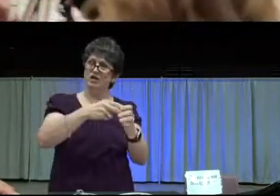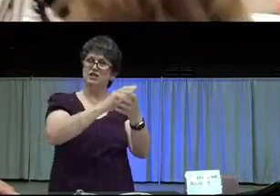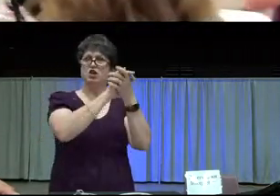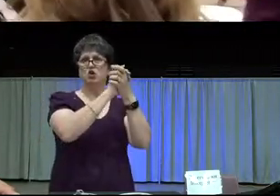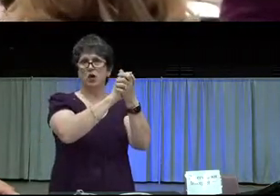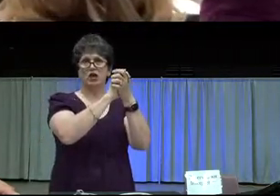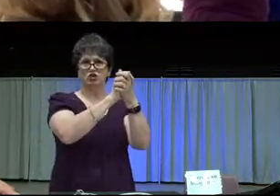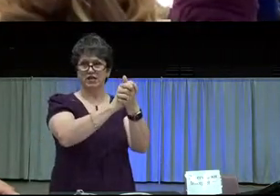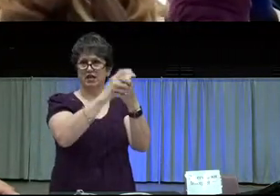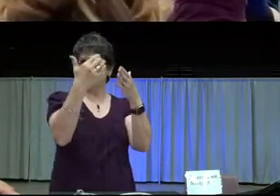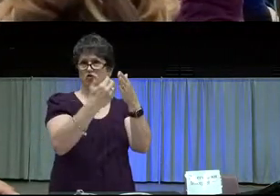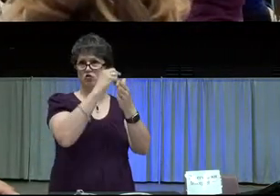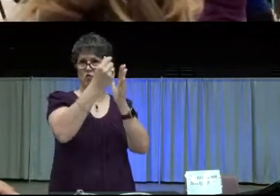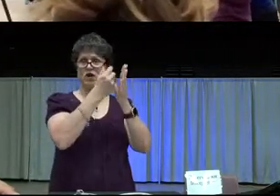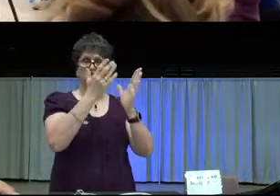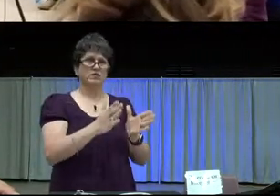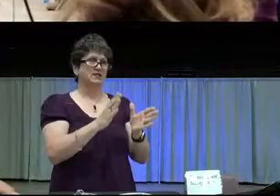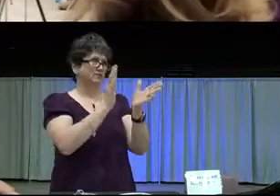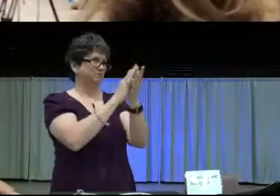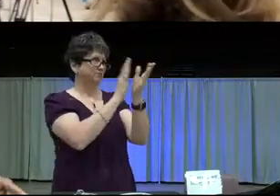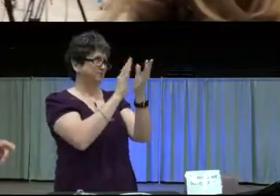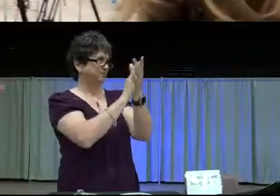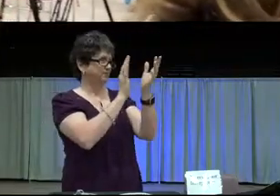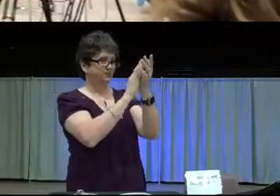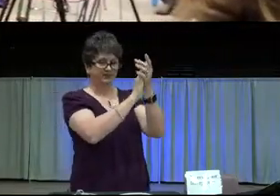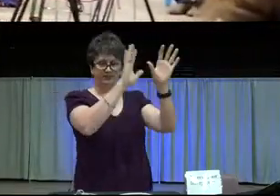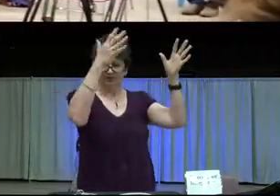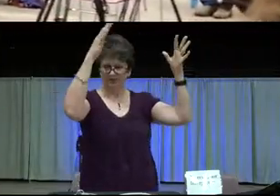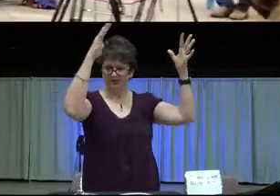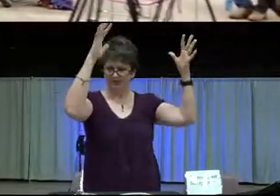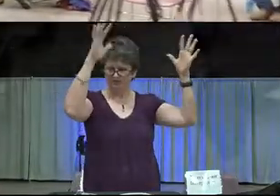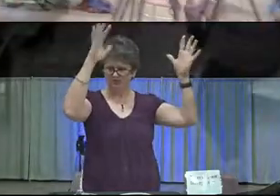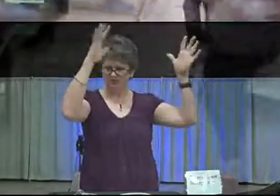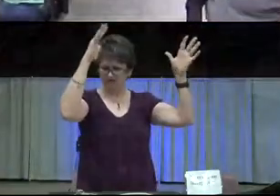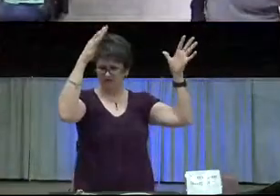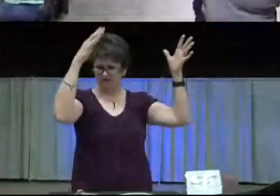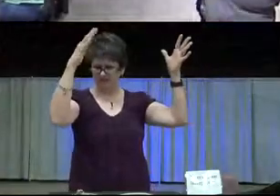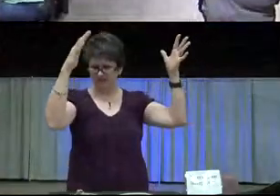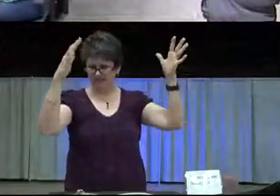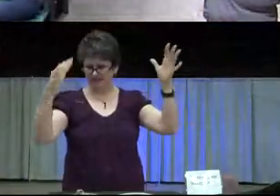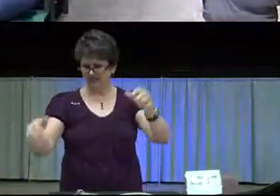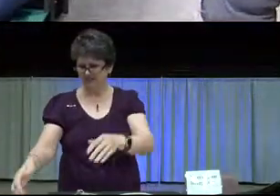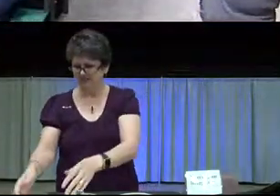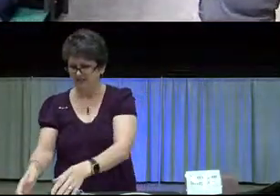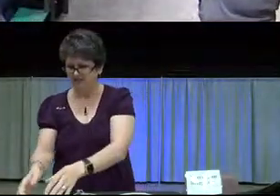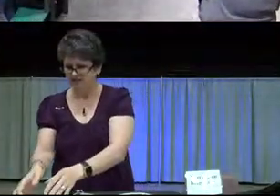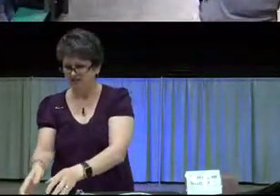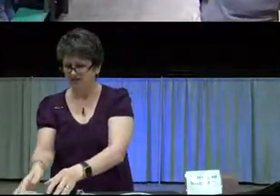congratulating the new graduates?